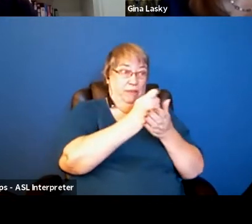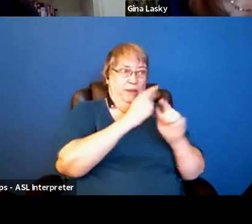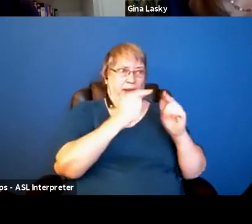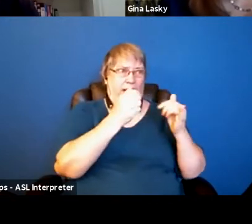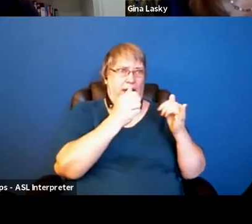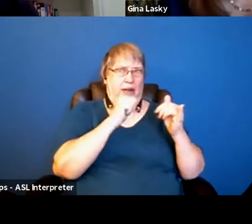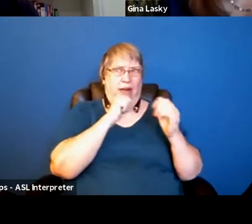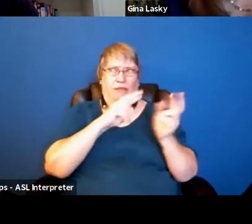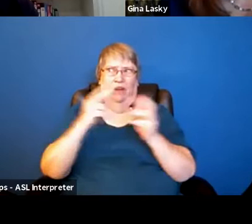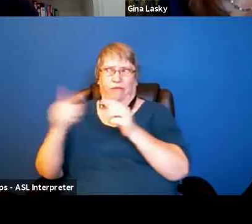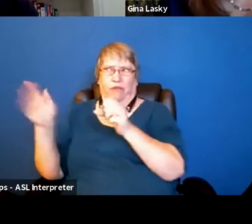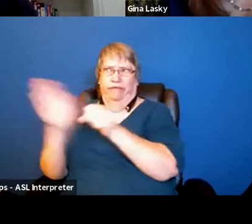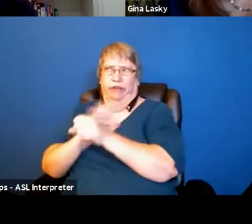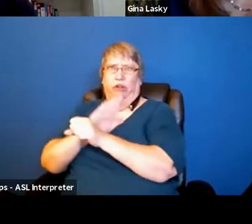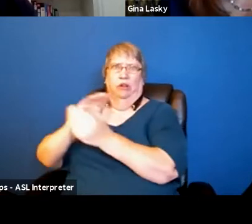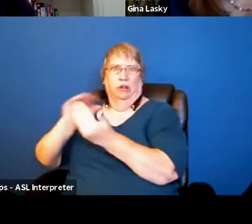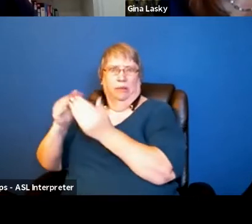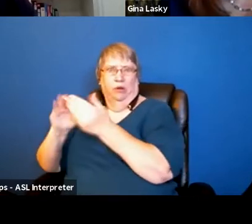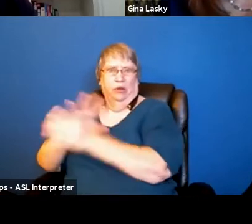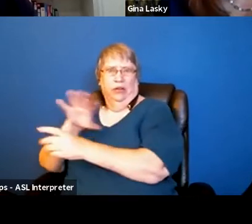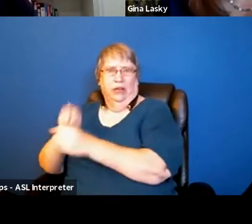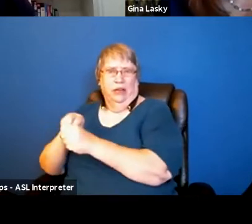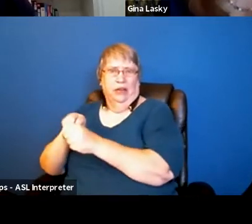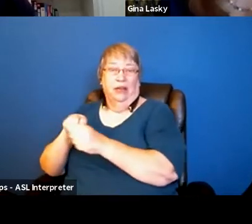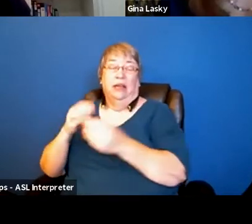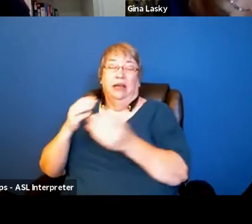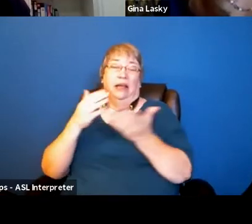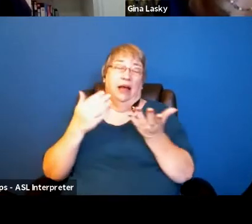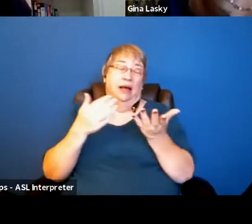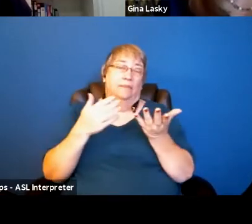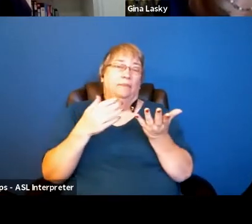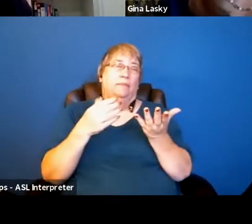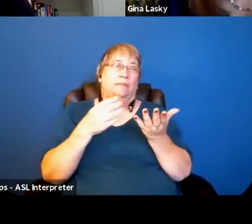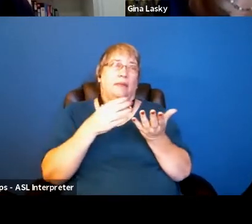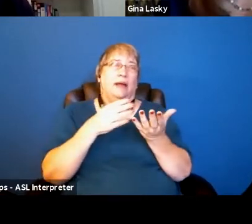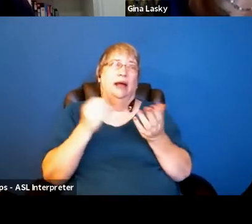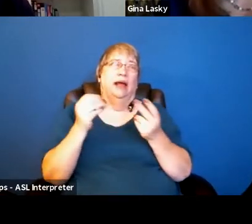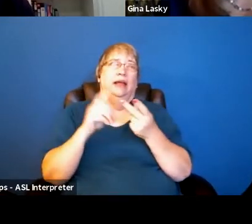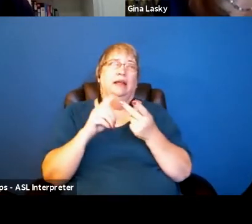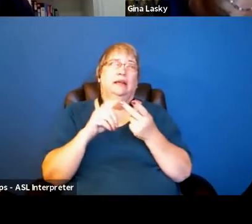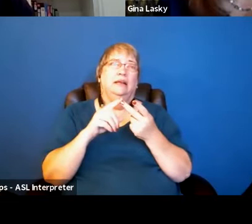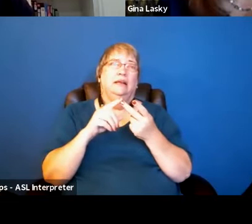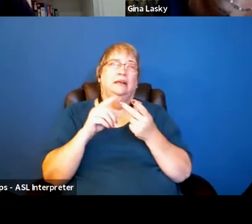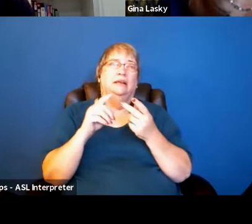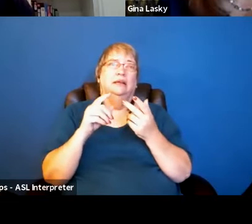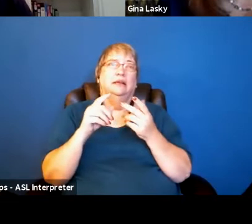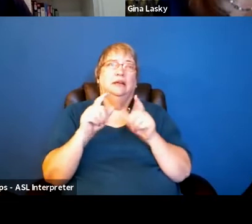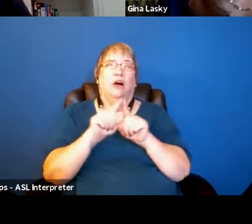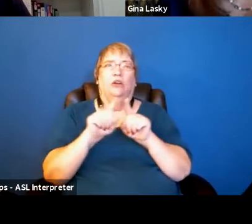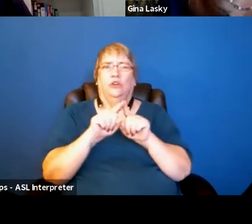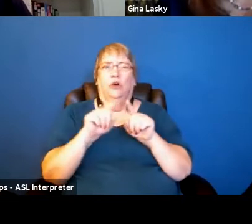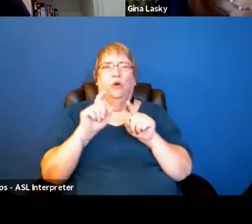and in some cases re-enter community, and as well as to